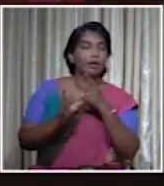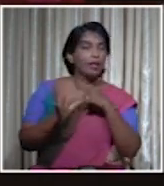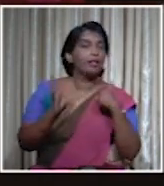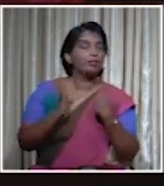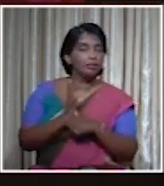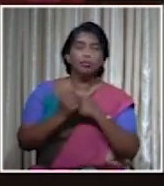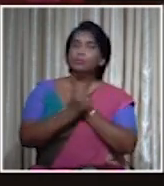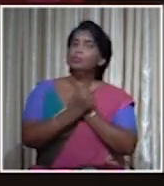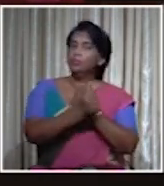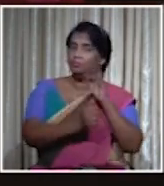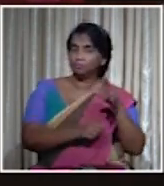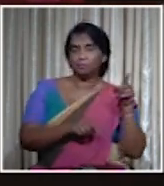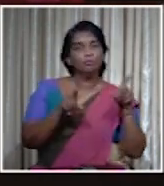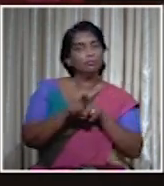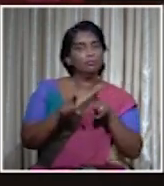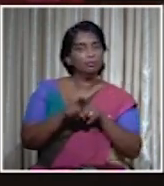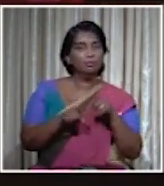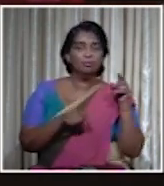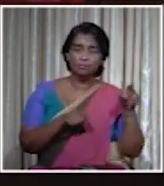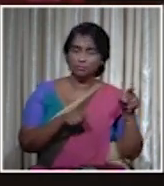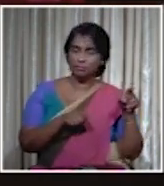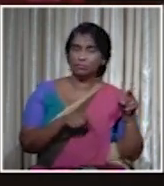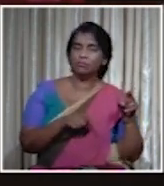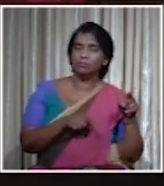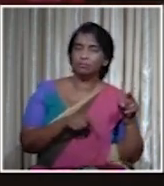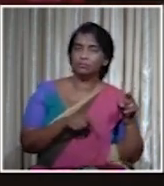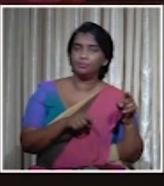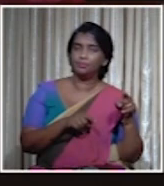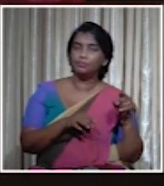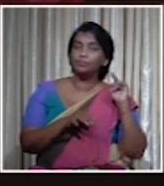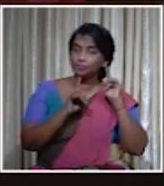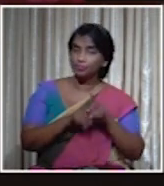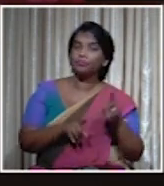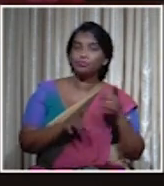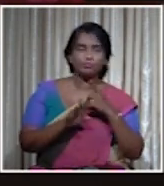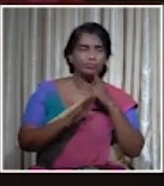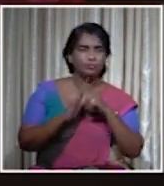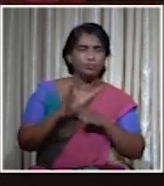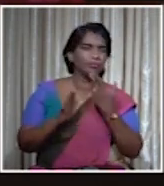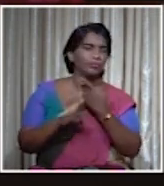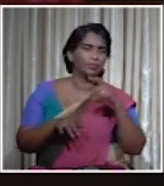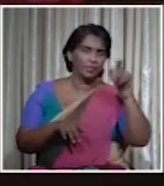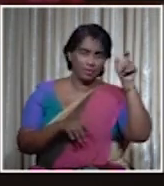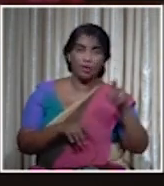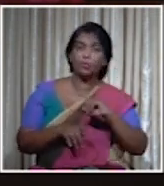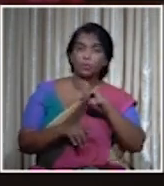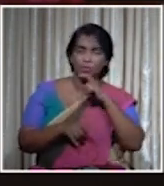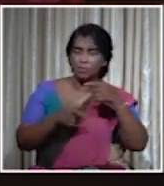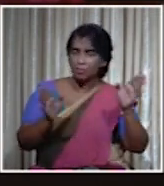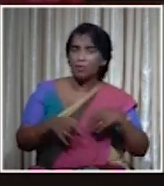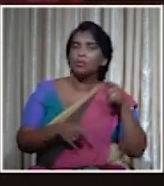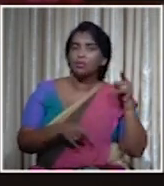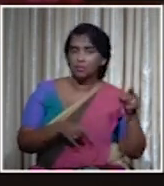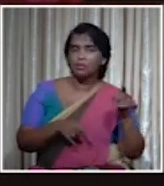to give him bail. But similarly, there is this case of Hijaz Hizbullah. There's another case. These are matters of serious matter. This has already